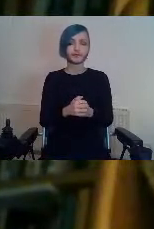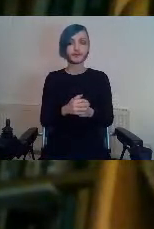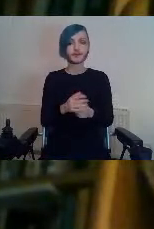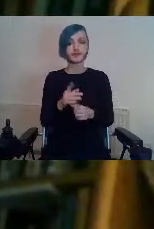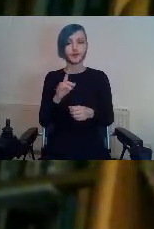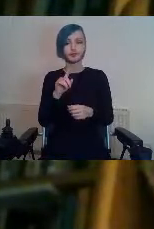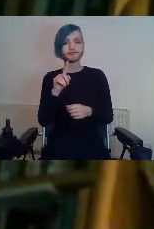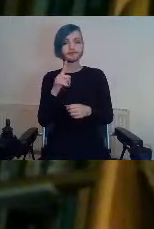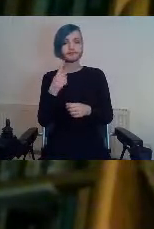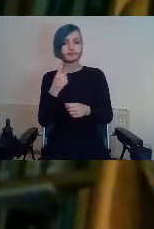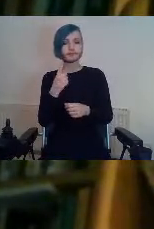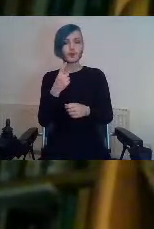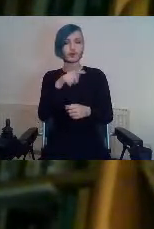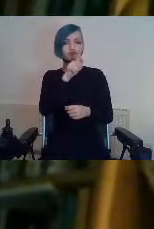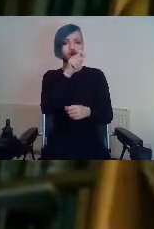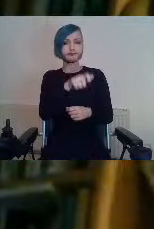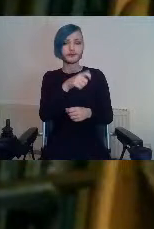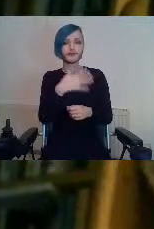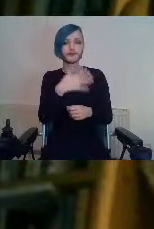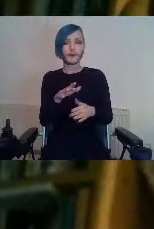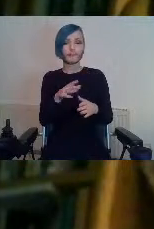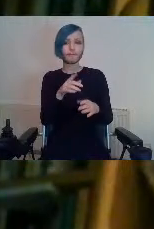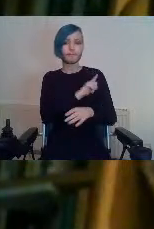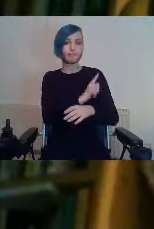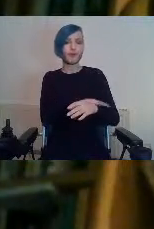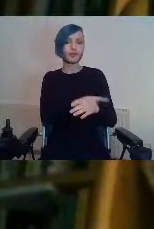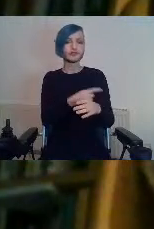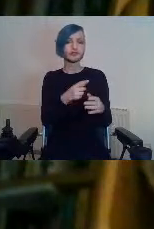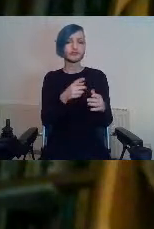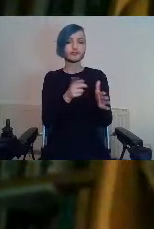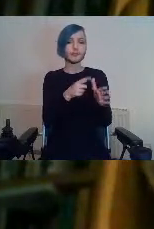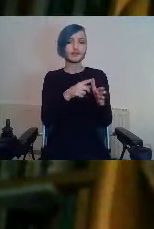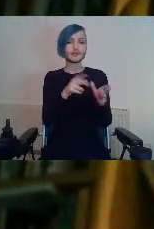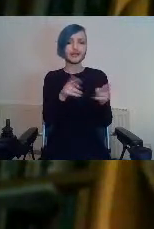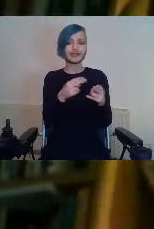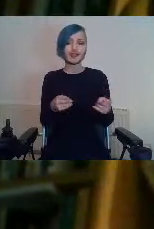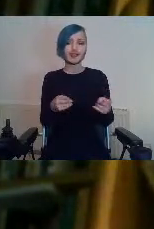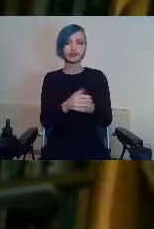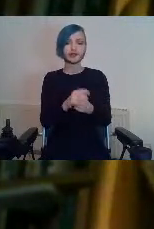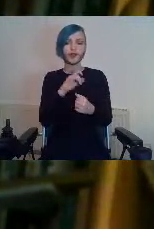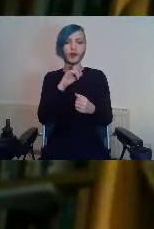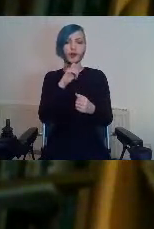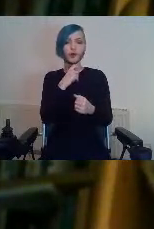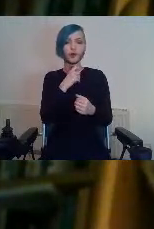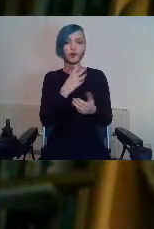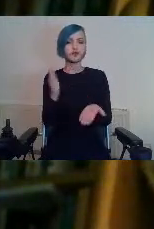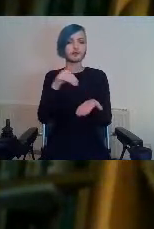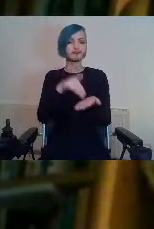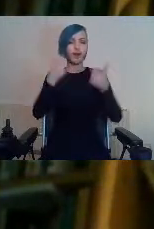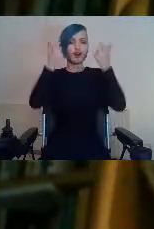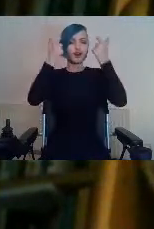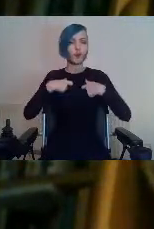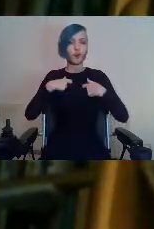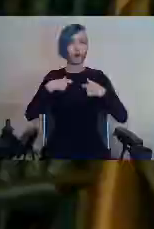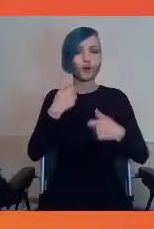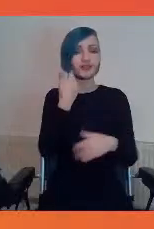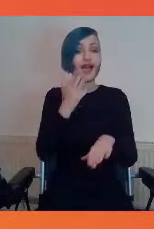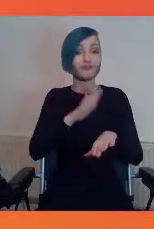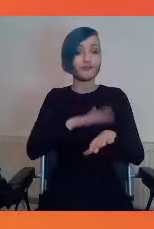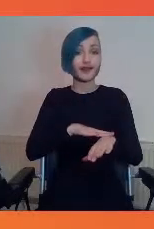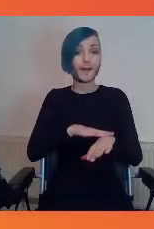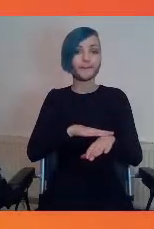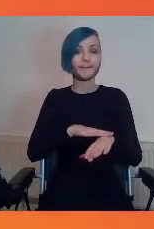Amnesty International used to come to the court with a bunch of letters from abroad, from